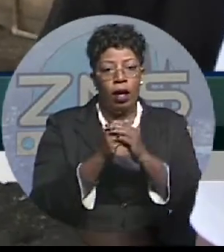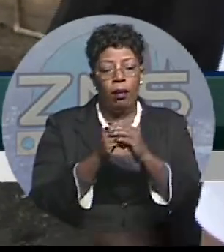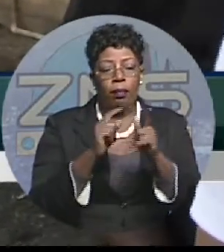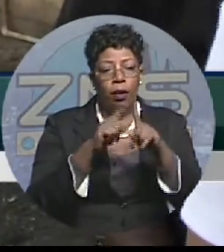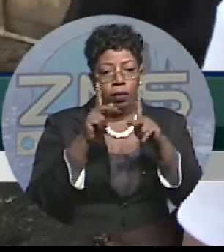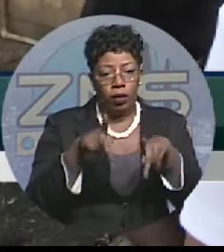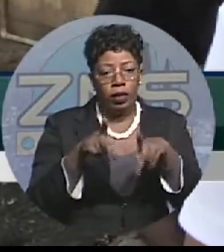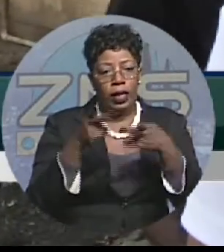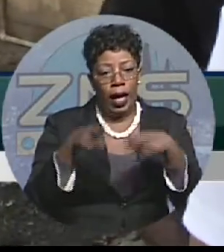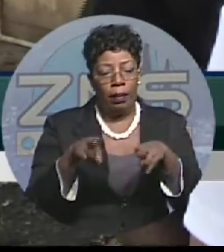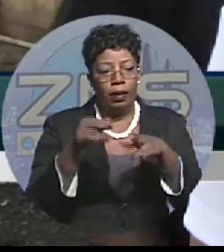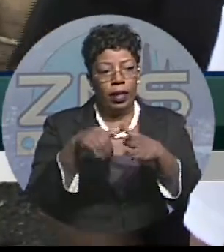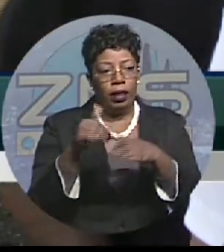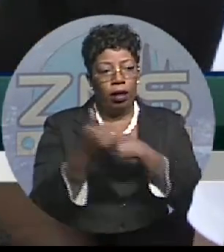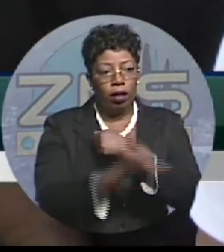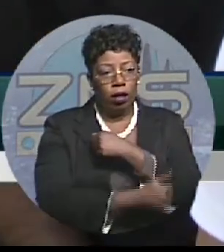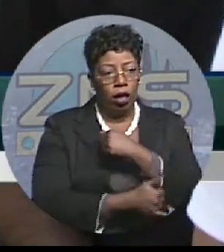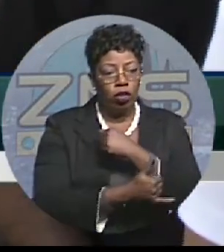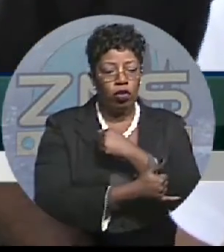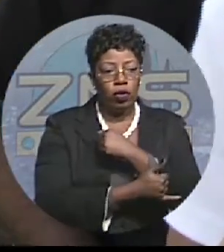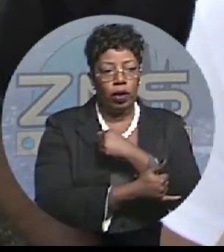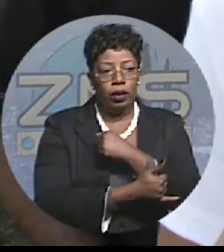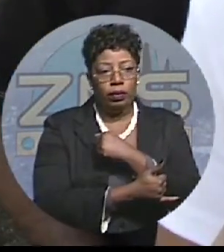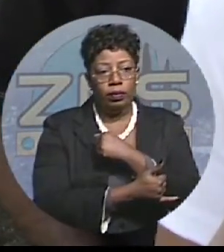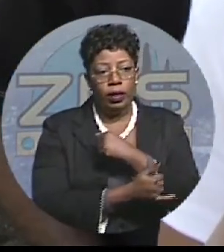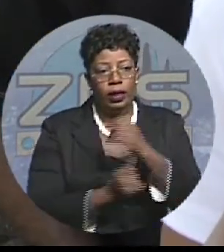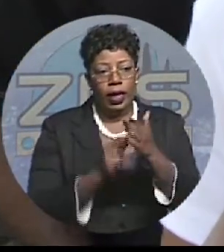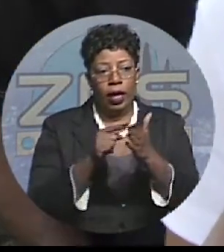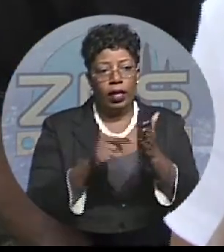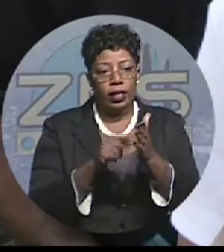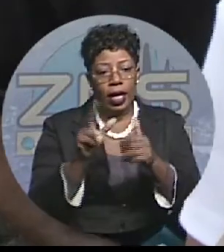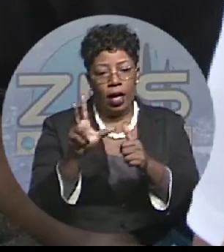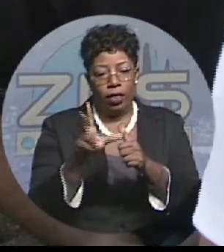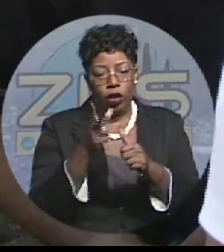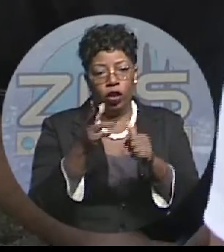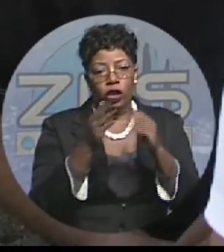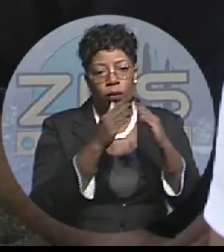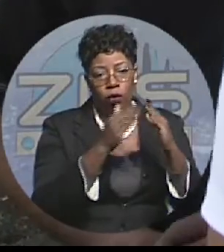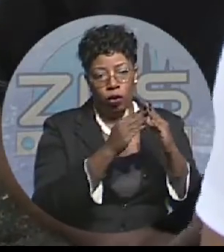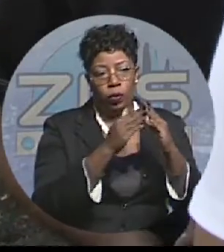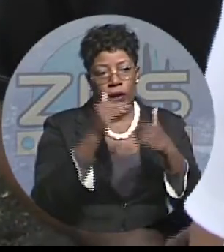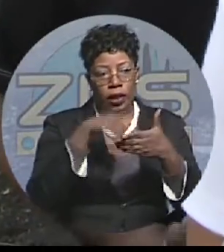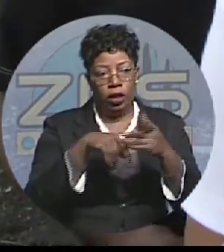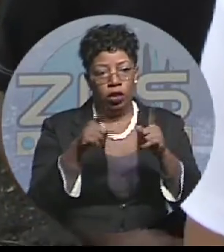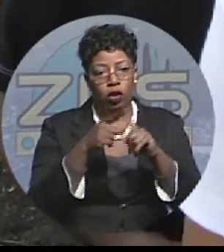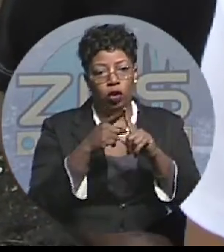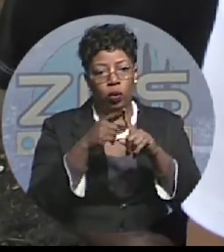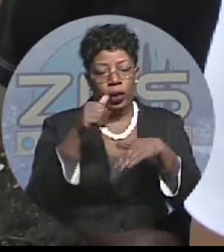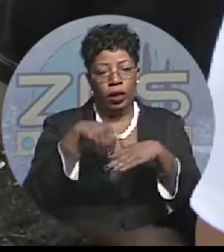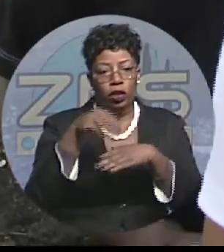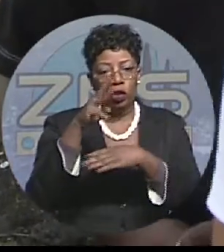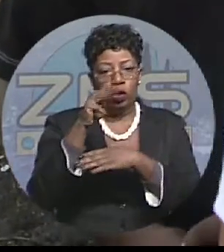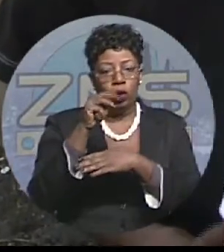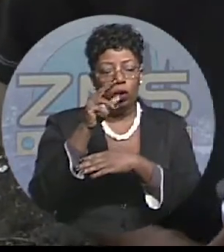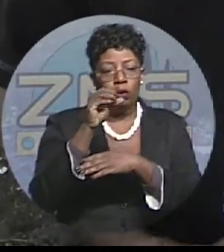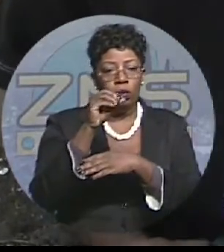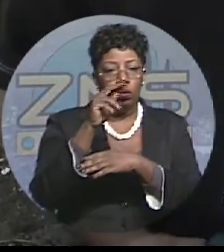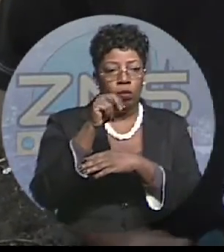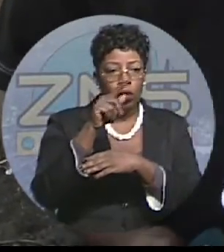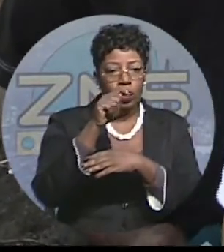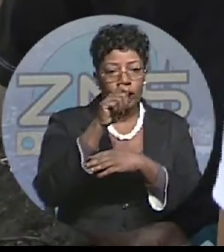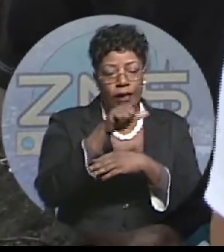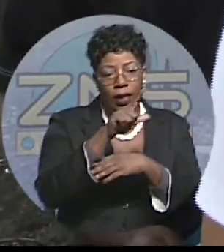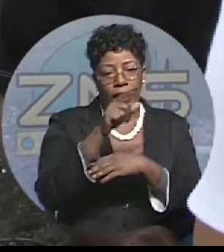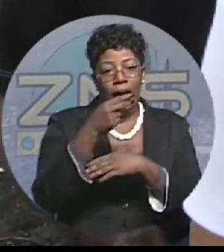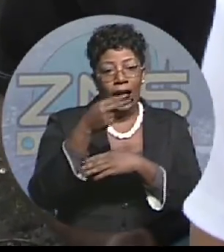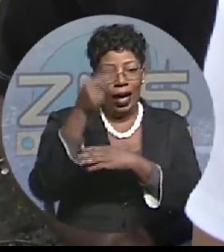going on in the country. And this is our third community we've been through into Montel Heights and Nassau